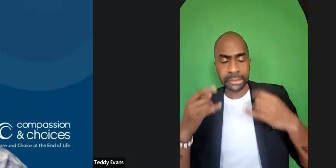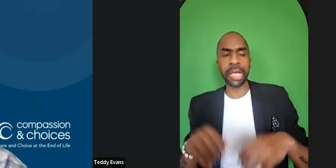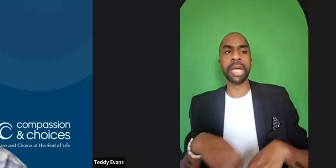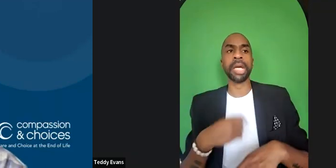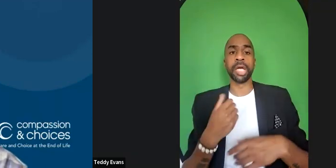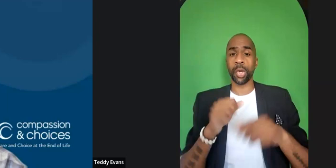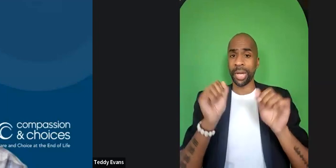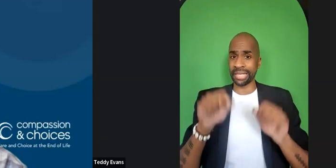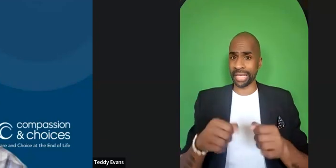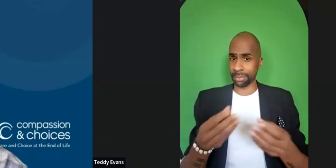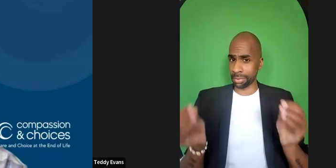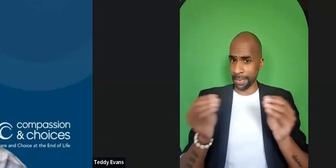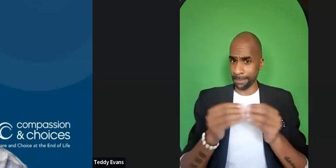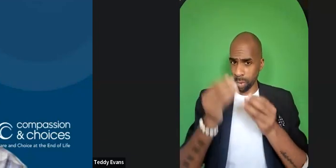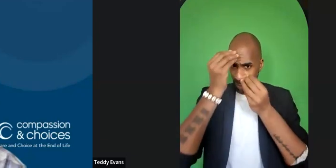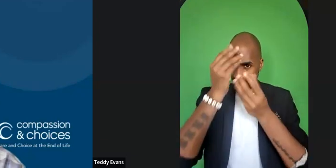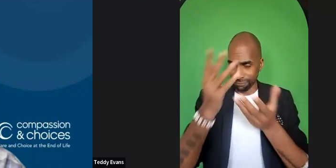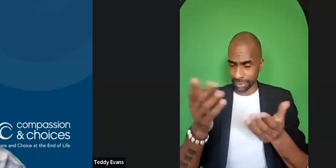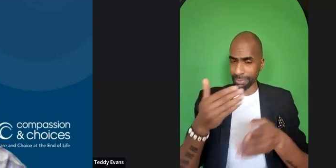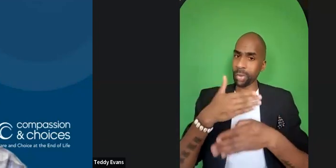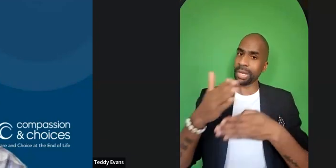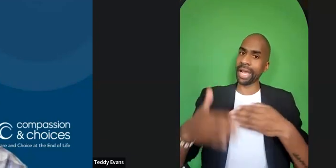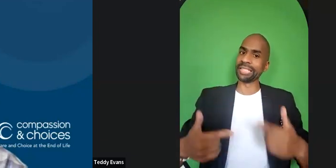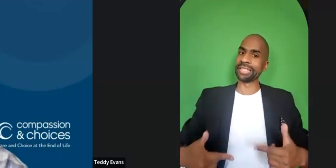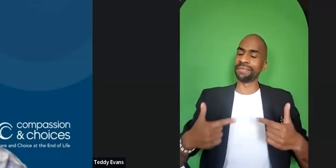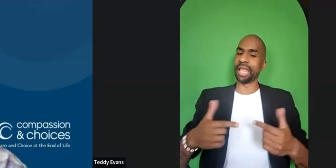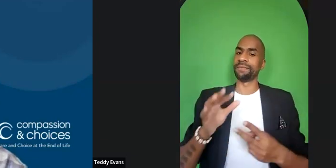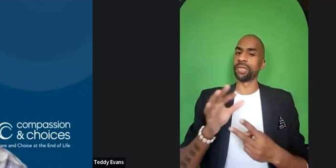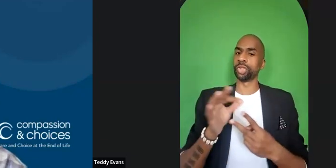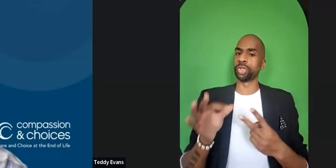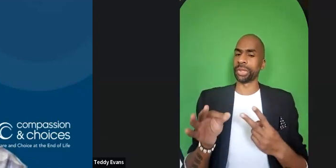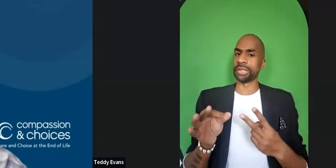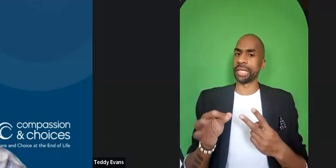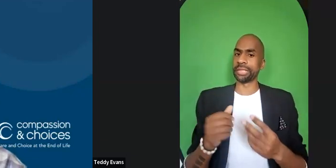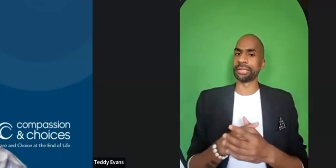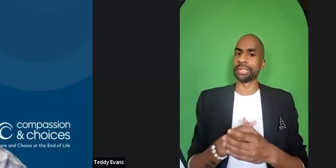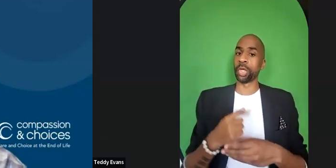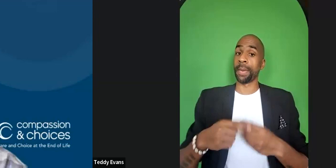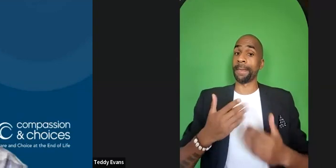the end-of-life choices and peacefulness with regards to respiratory